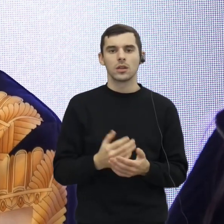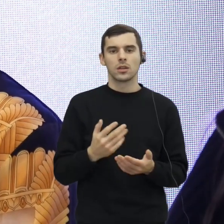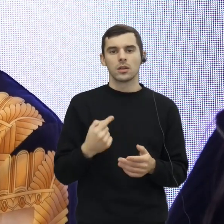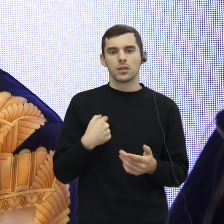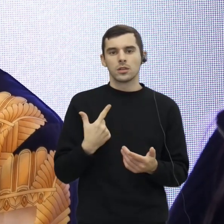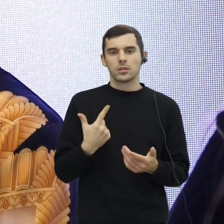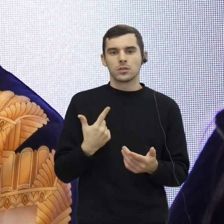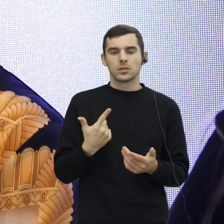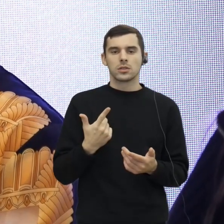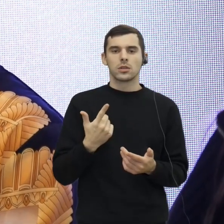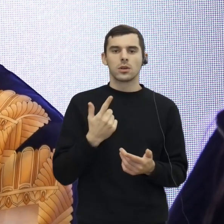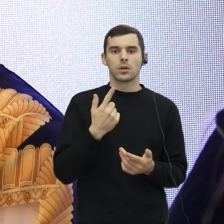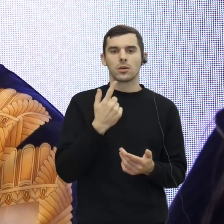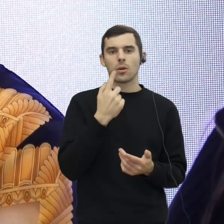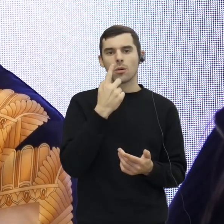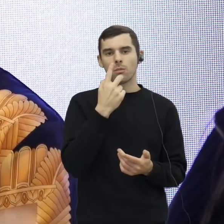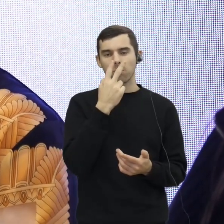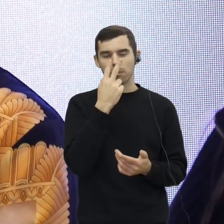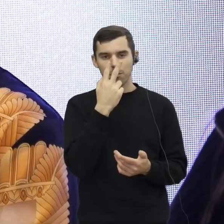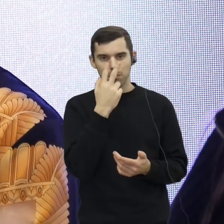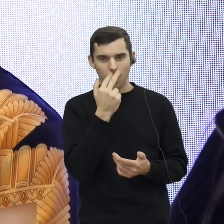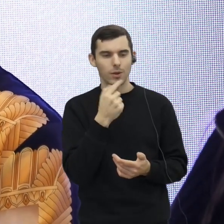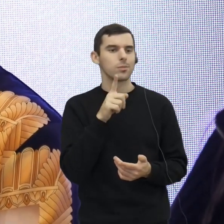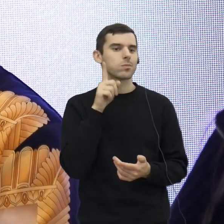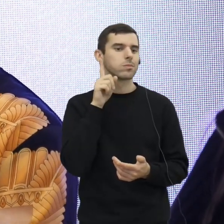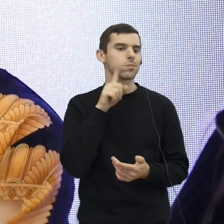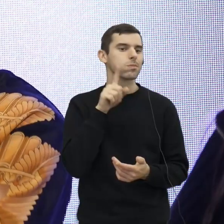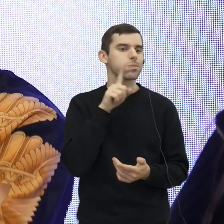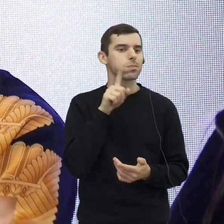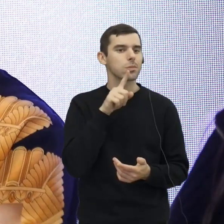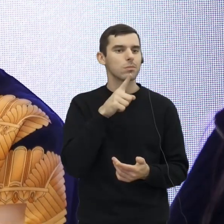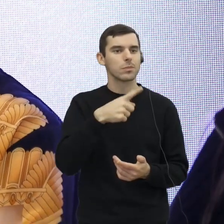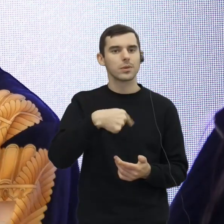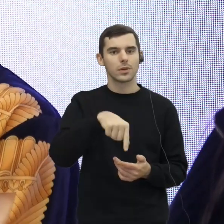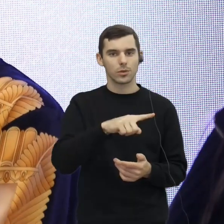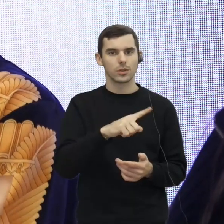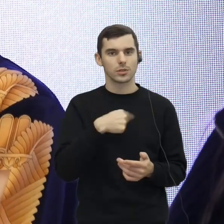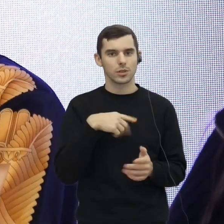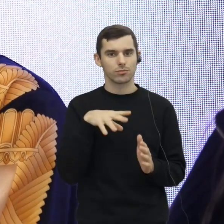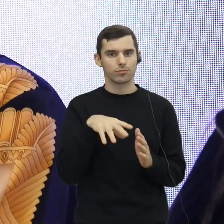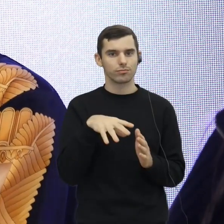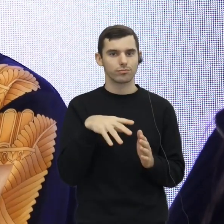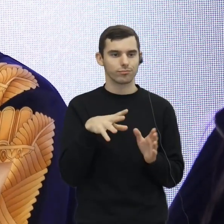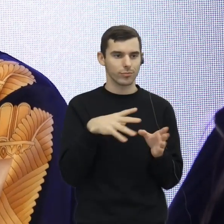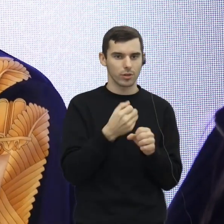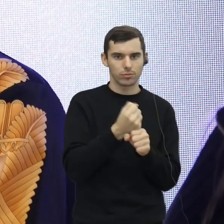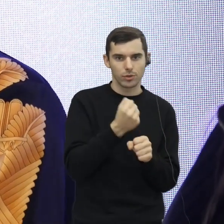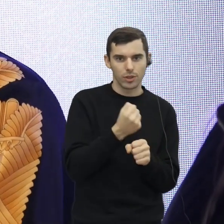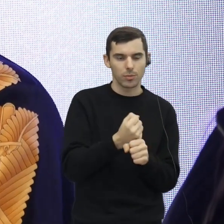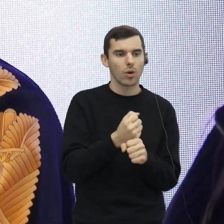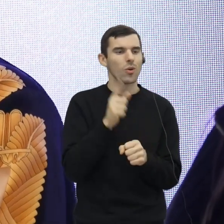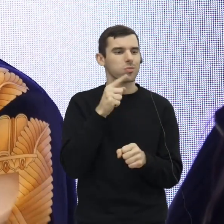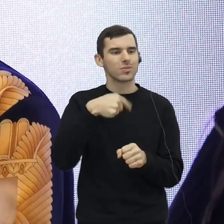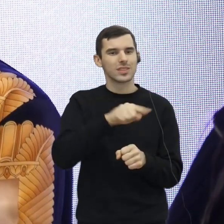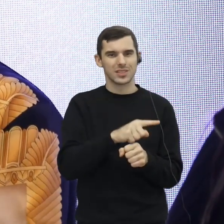of homophobia. So they'd be sometimes like at COVID times, for example, I had a face mask which had a rainbow. So they were like, oh my God, why do we have that rainbow? I was